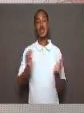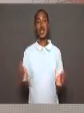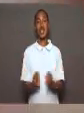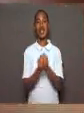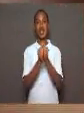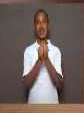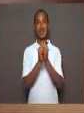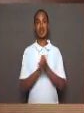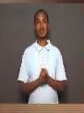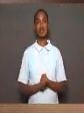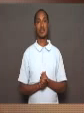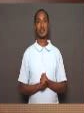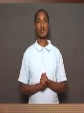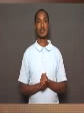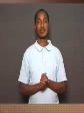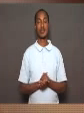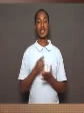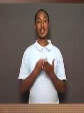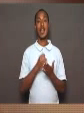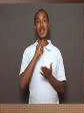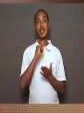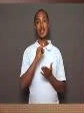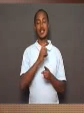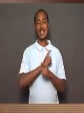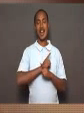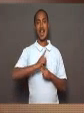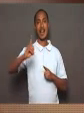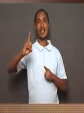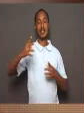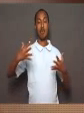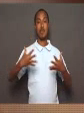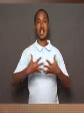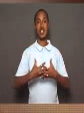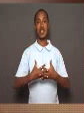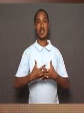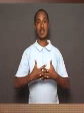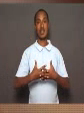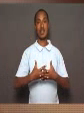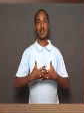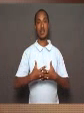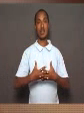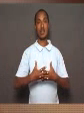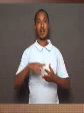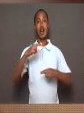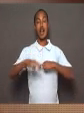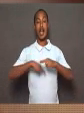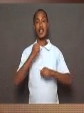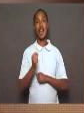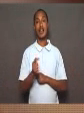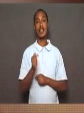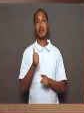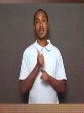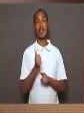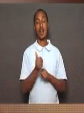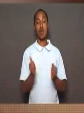together. There is the direct combination, reacting active